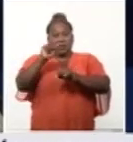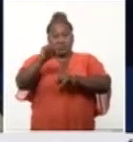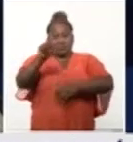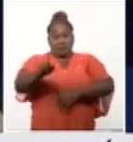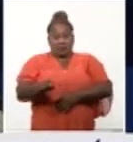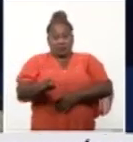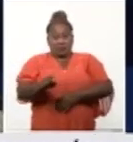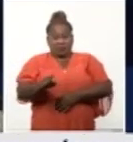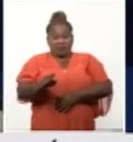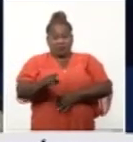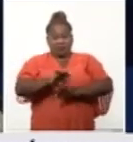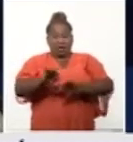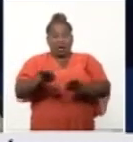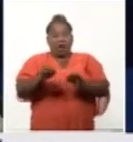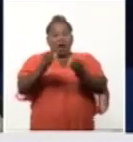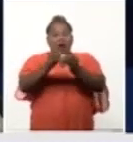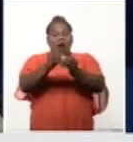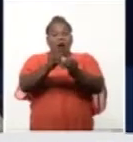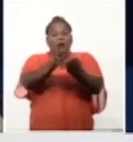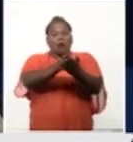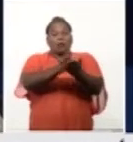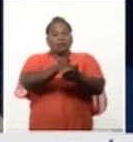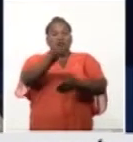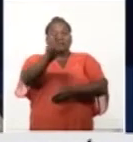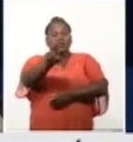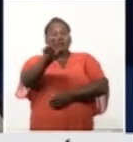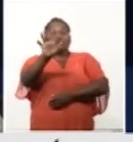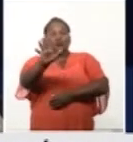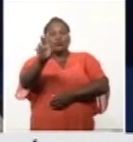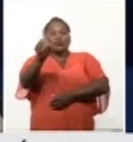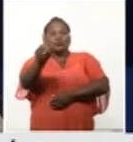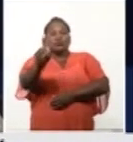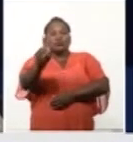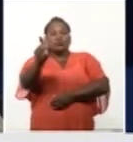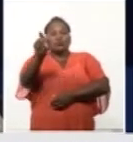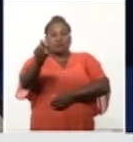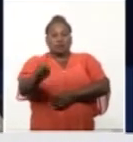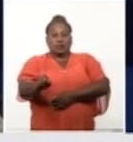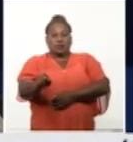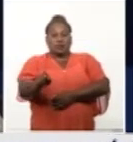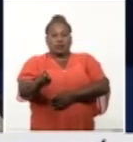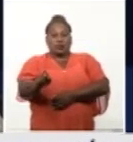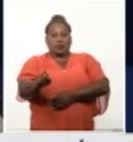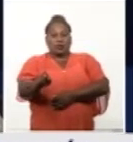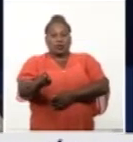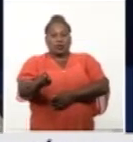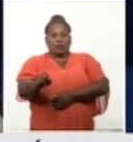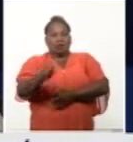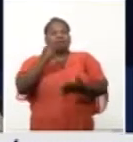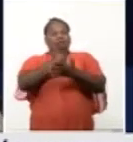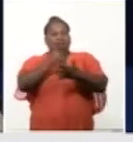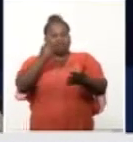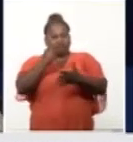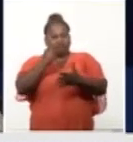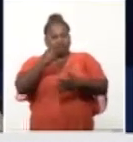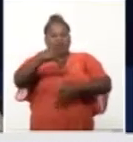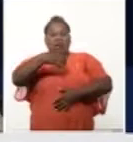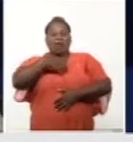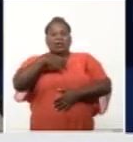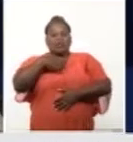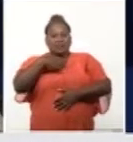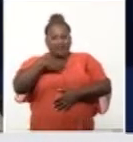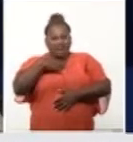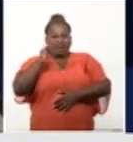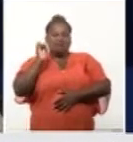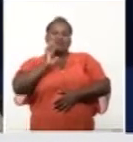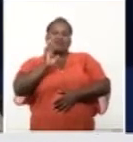With this addition, Cuba has a total of 159 people who have acquired the disease abroad.